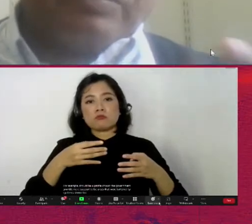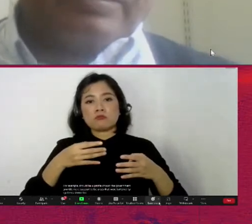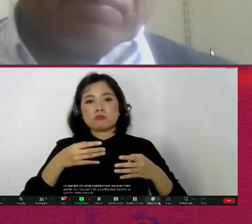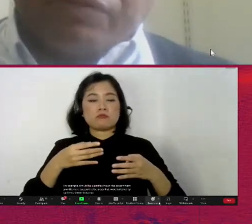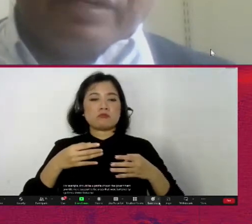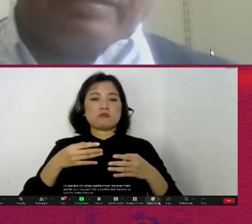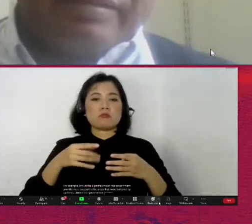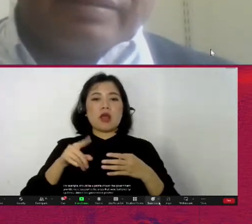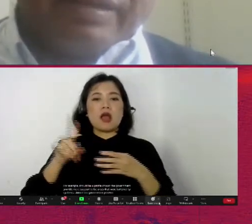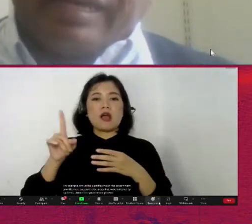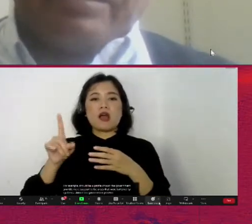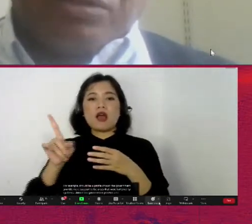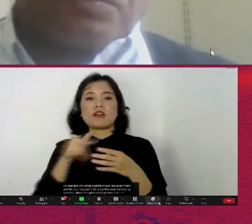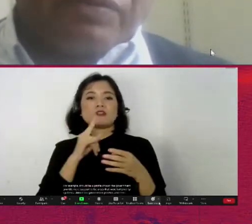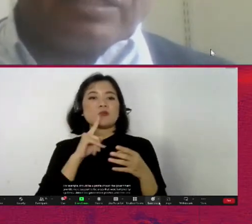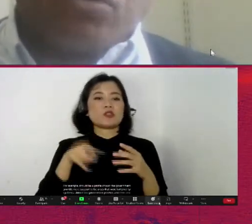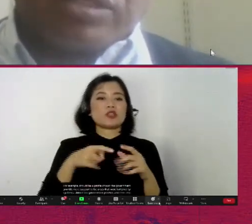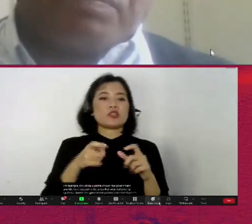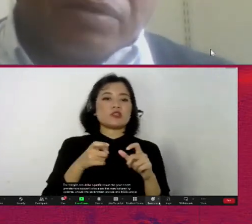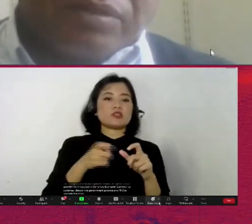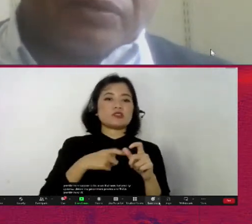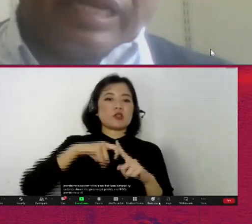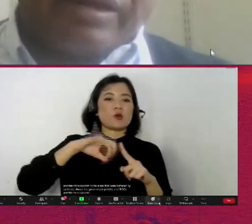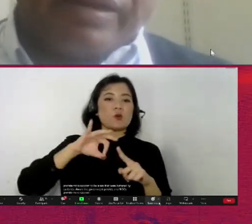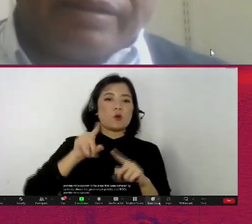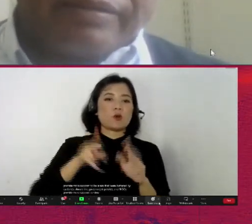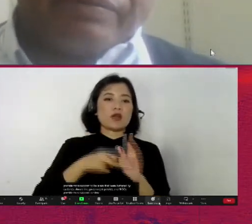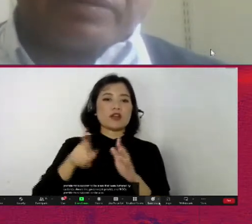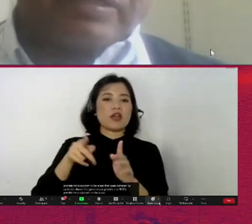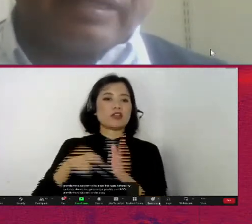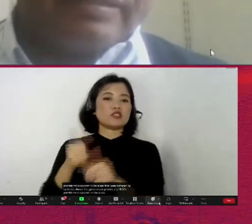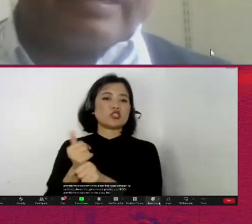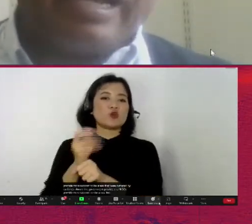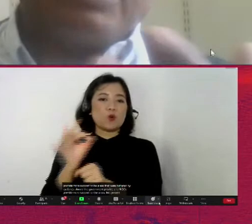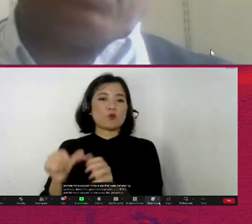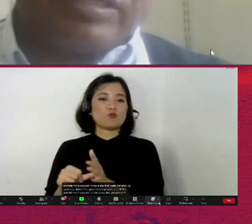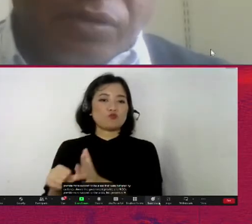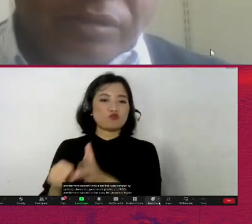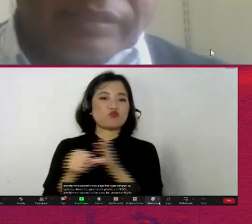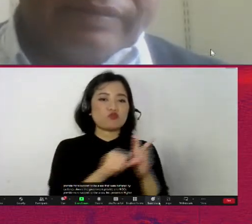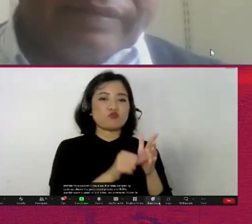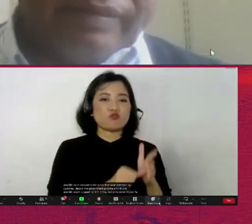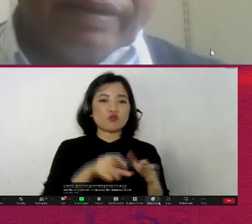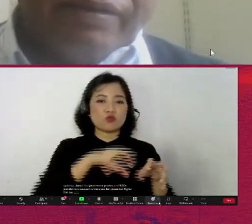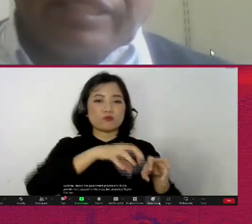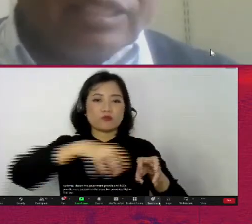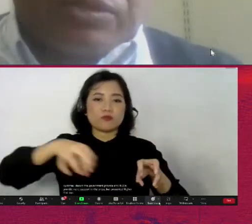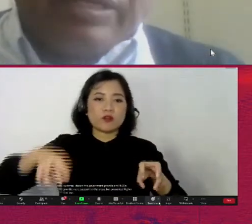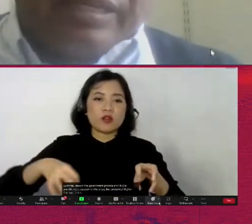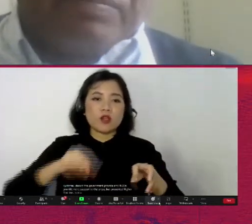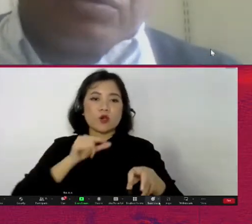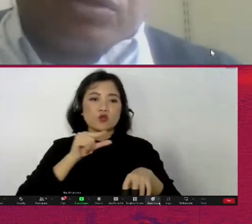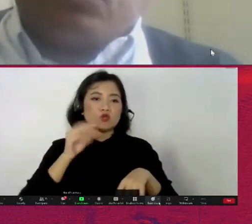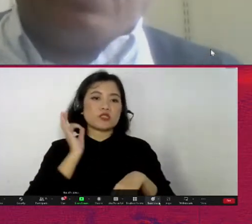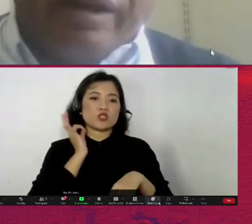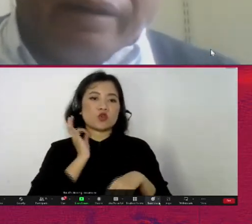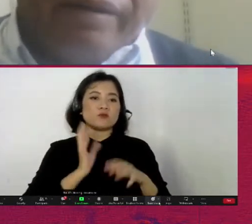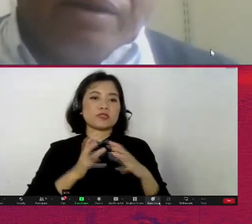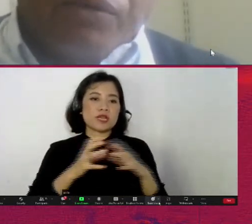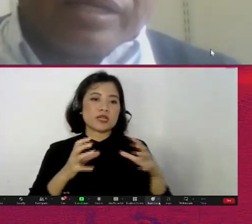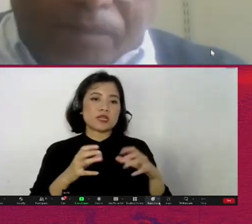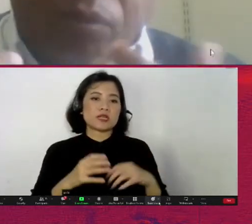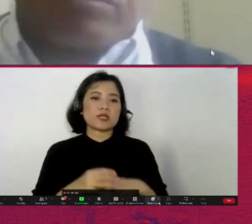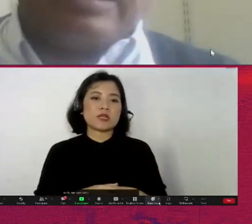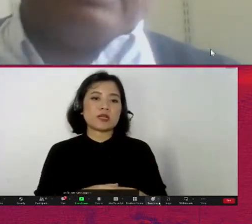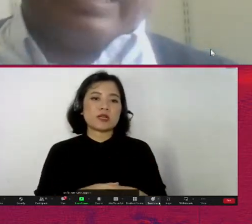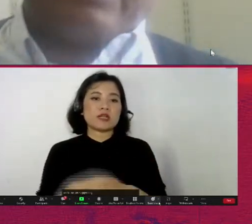the government provide and the NGOs provide more support to the areas that presented higher forest loss? That is tricky because so far